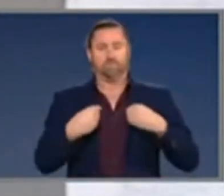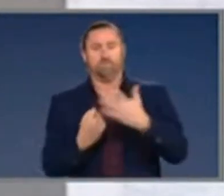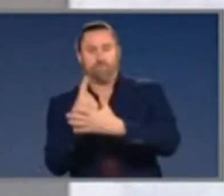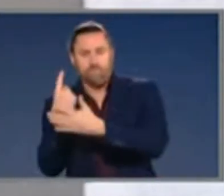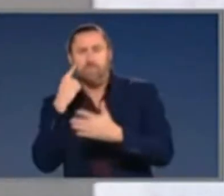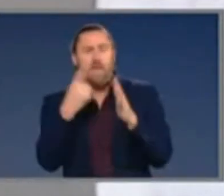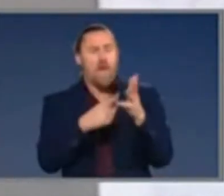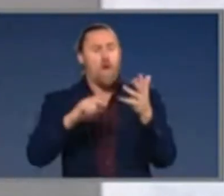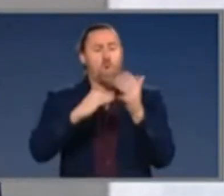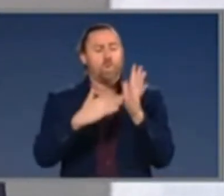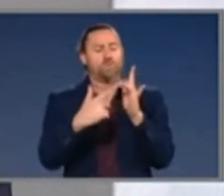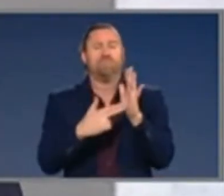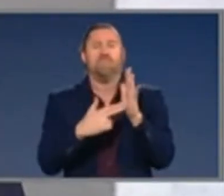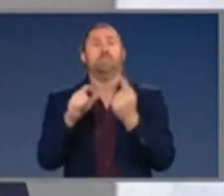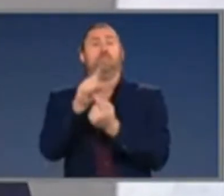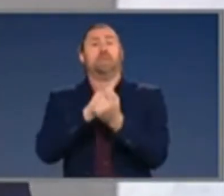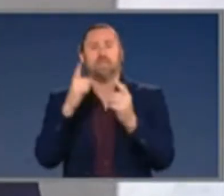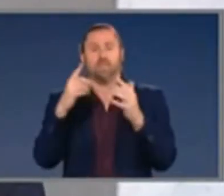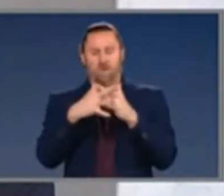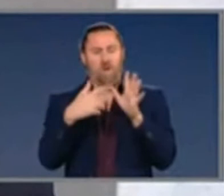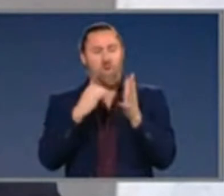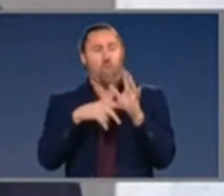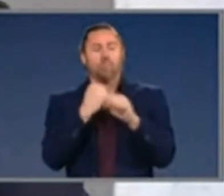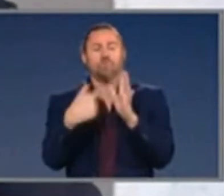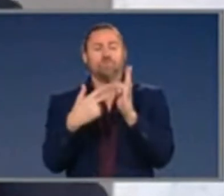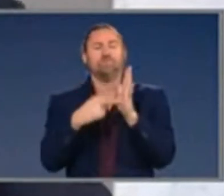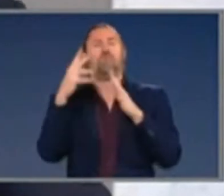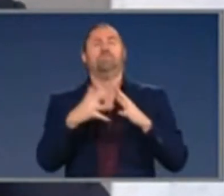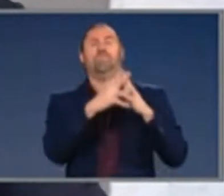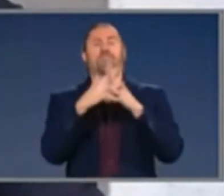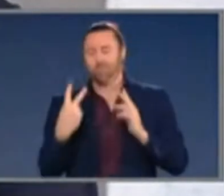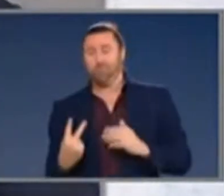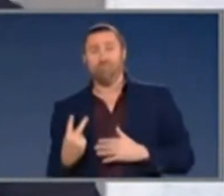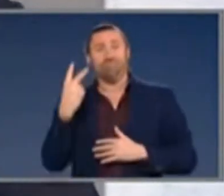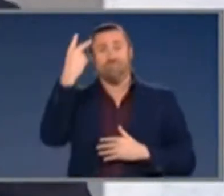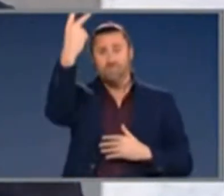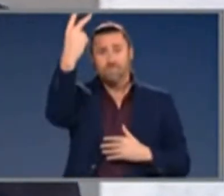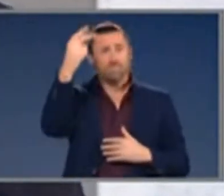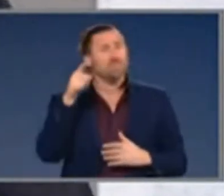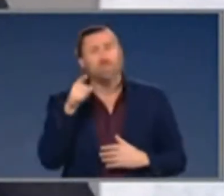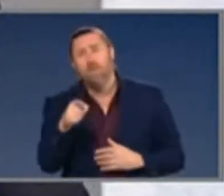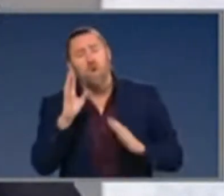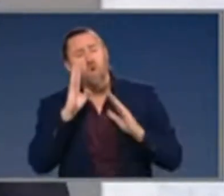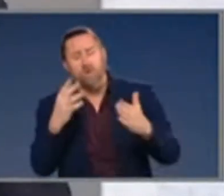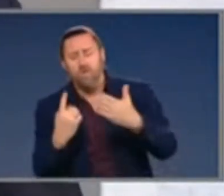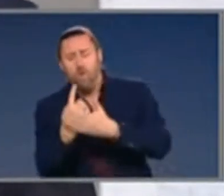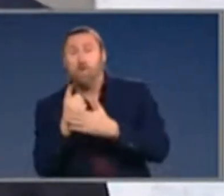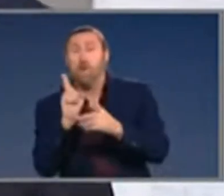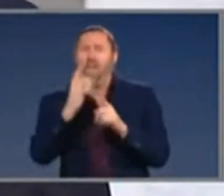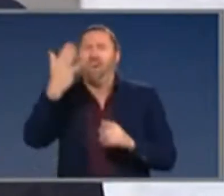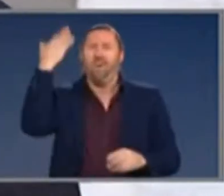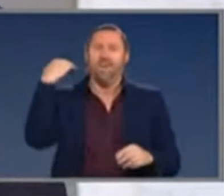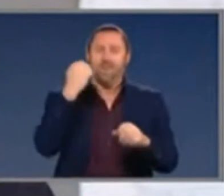issue of the AUSMIN meetings, which have been very successful in Washington, and These are good opportunities, as the